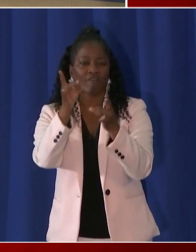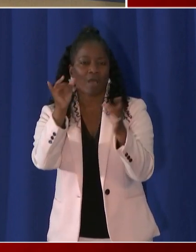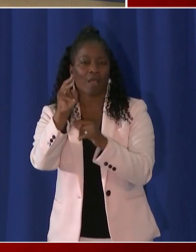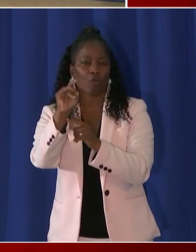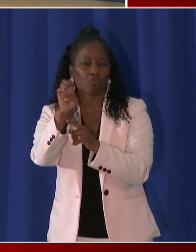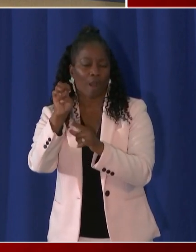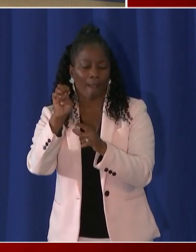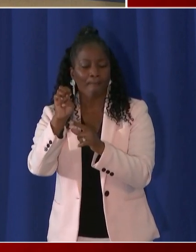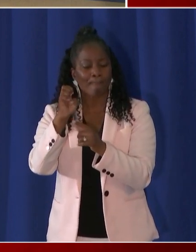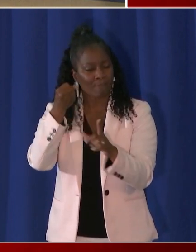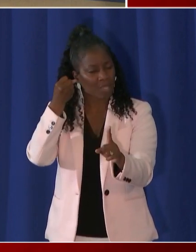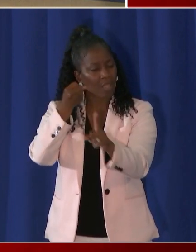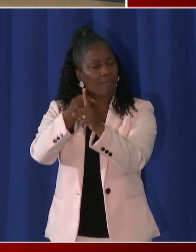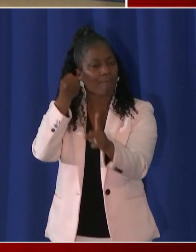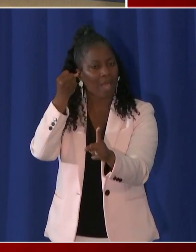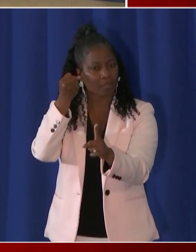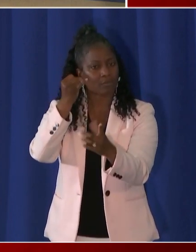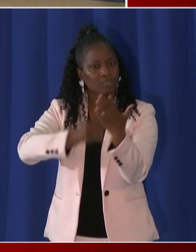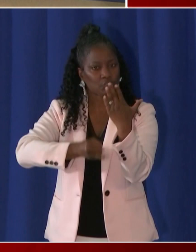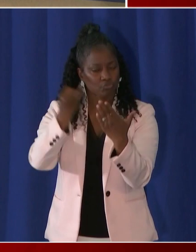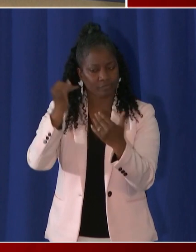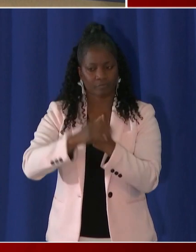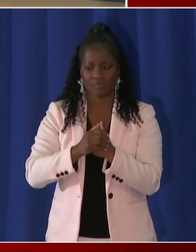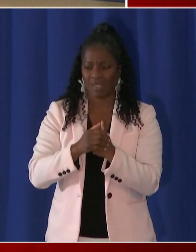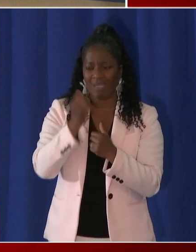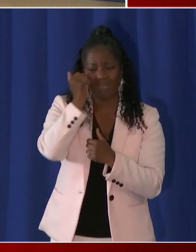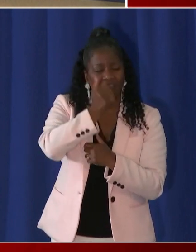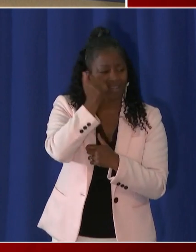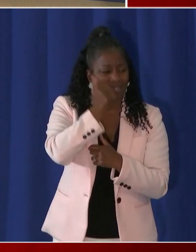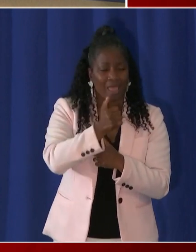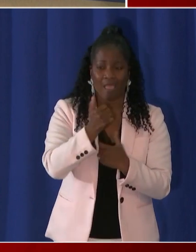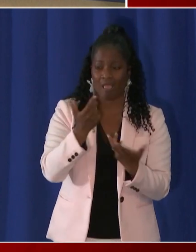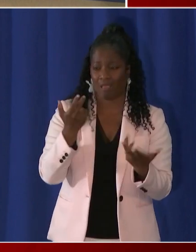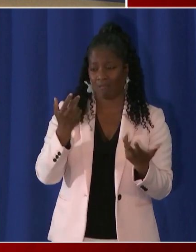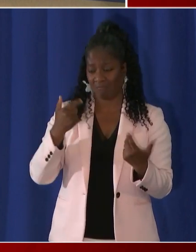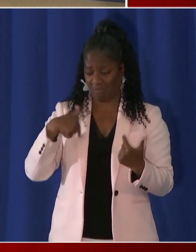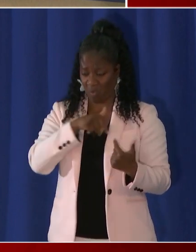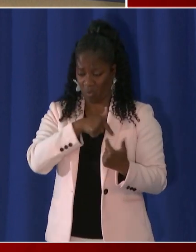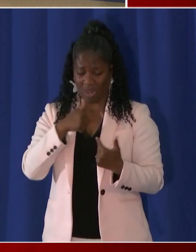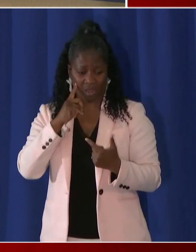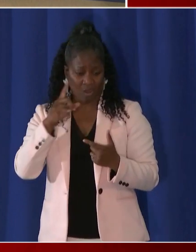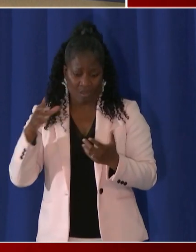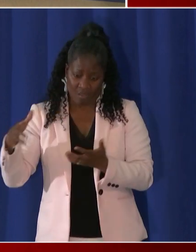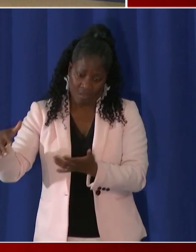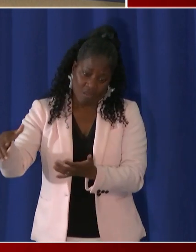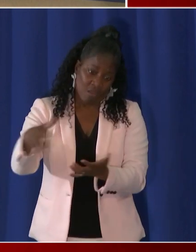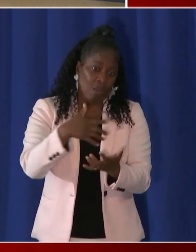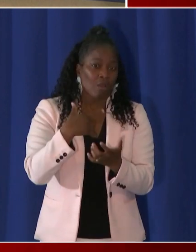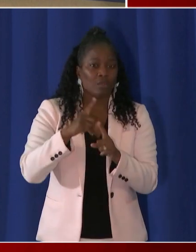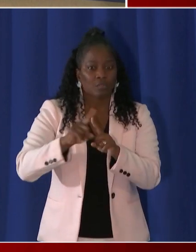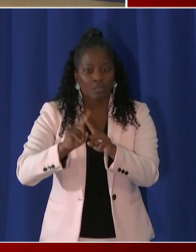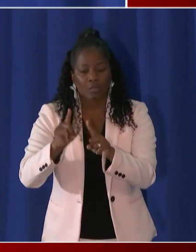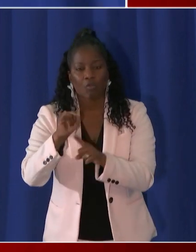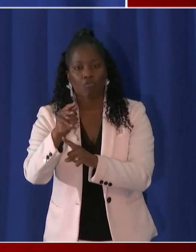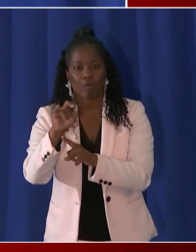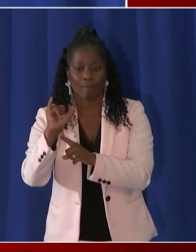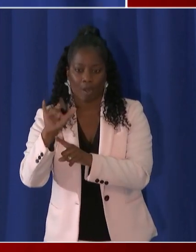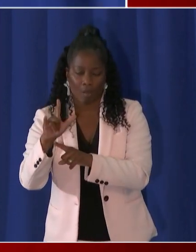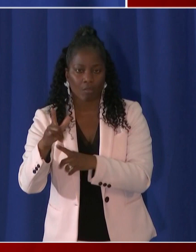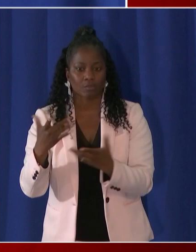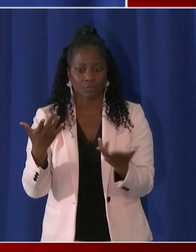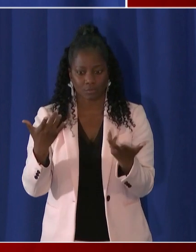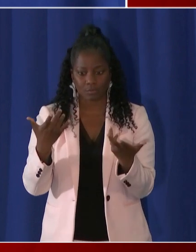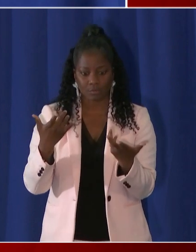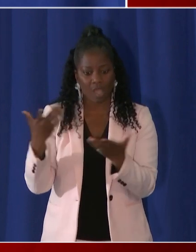Crime Impact Team initiative. Every day, our Deputy United States Marshals round up hundreds of fugitives from justice, but this initiative brings a